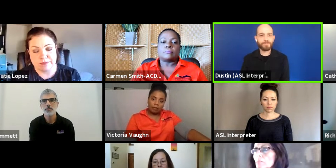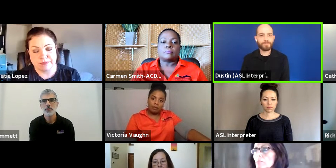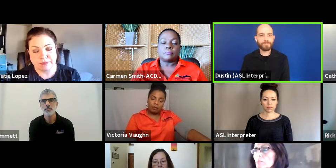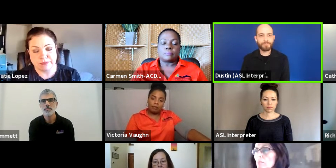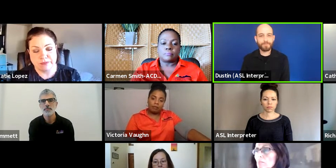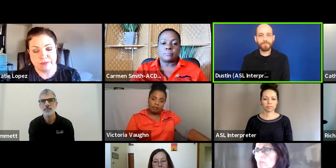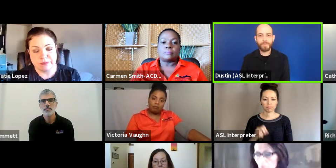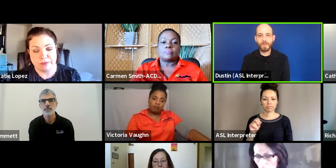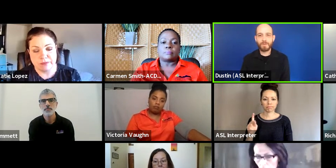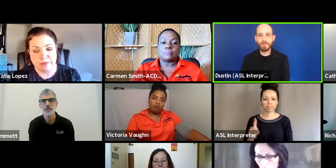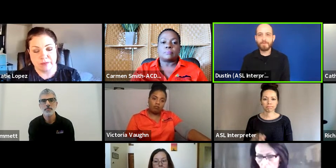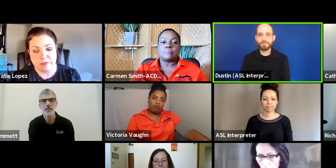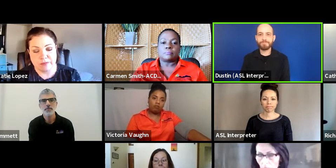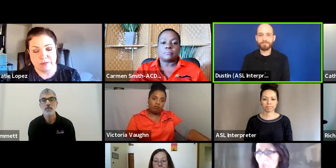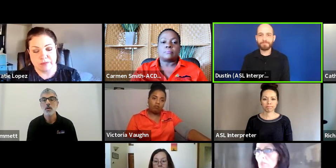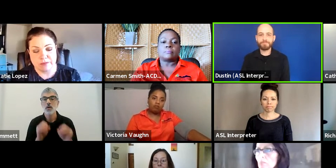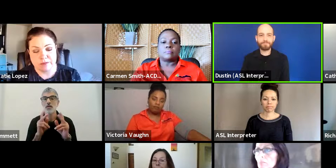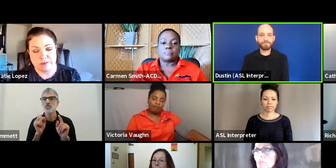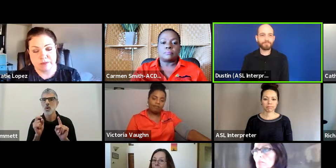Okay.